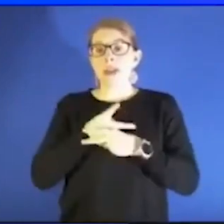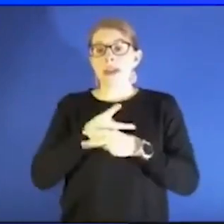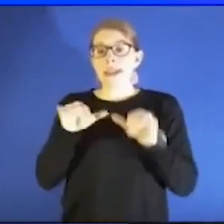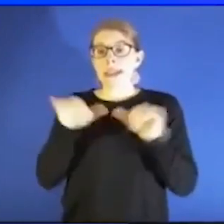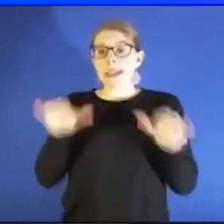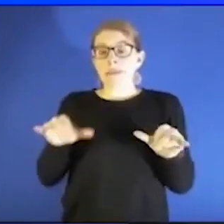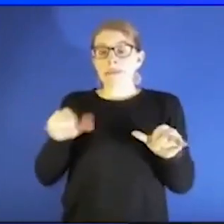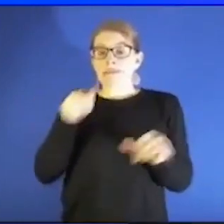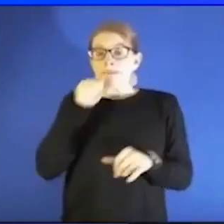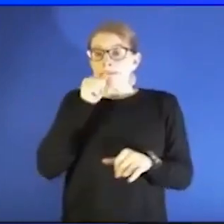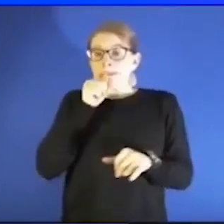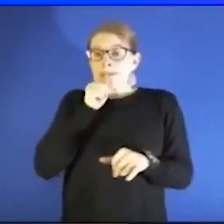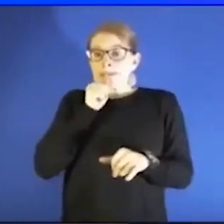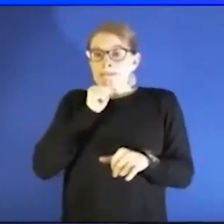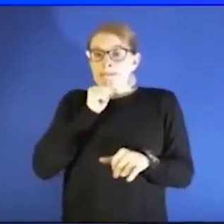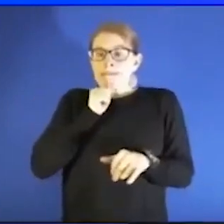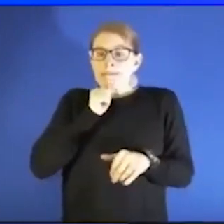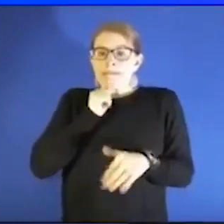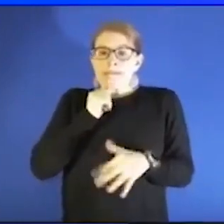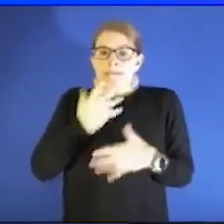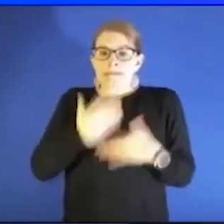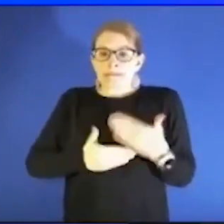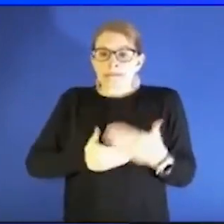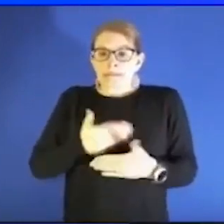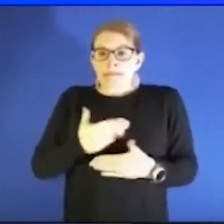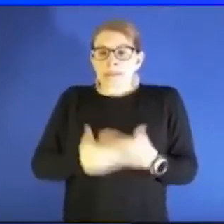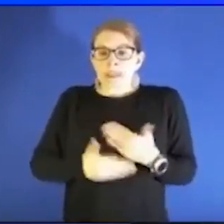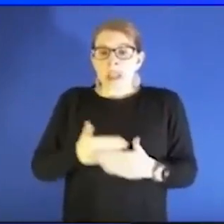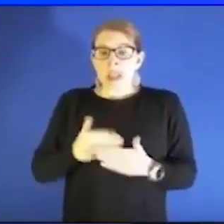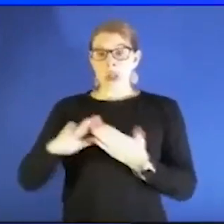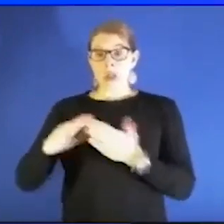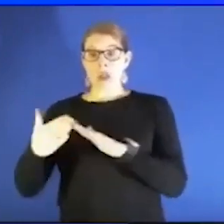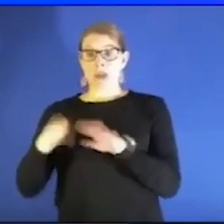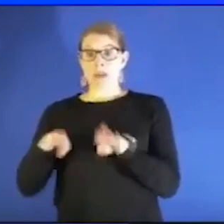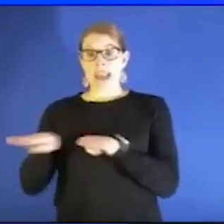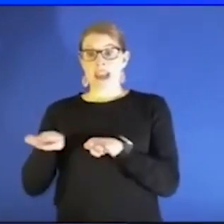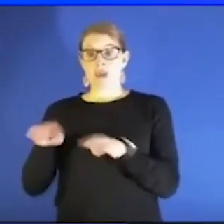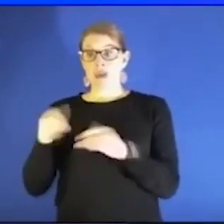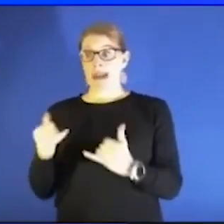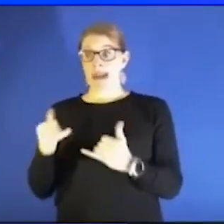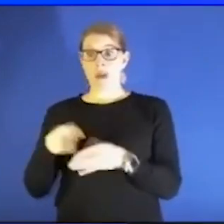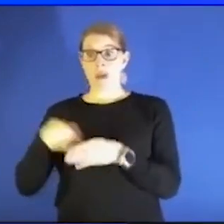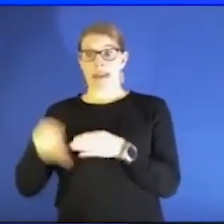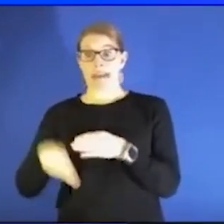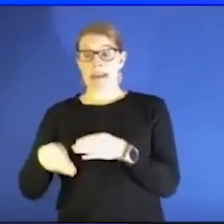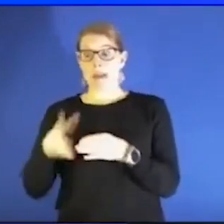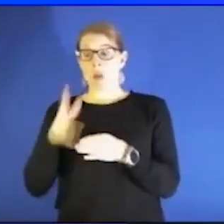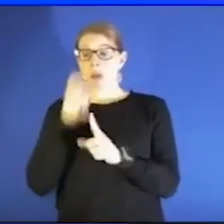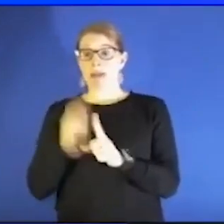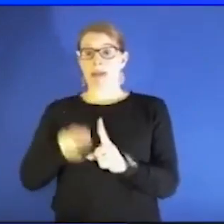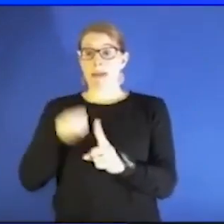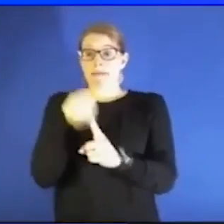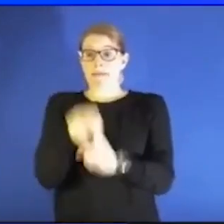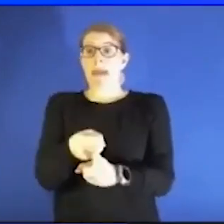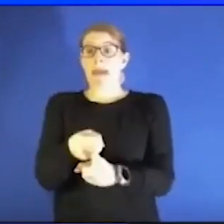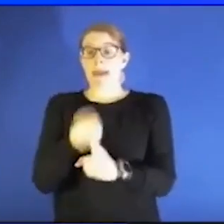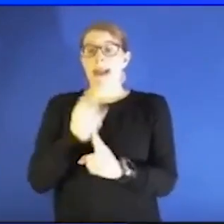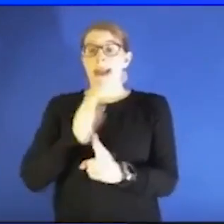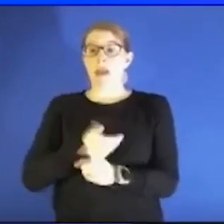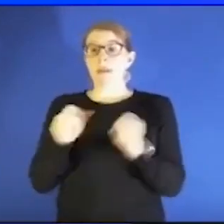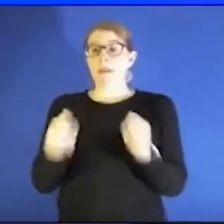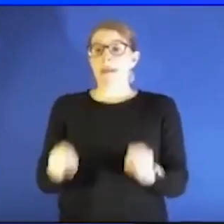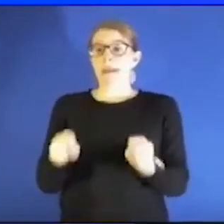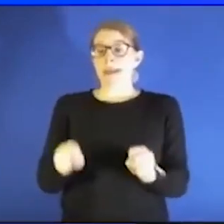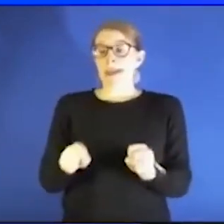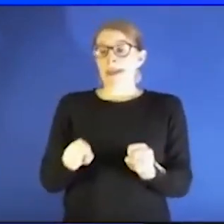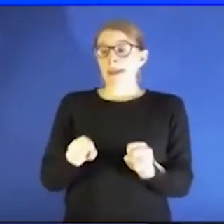behaviors that we as a community do right now, this weekend, really are going to impact our ability to get any sort of medical